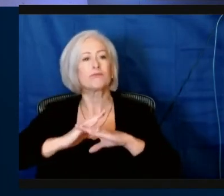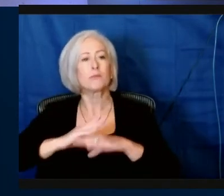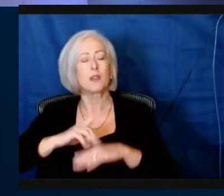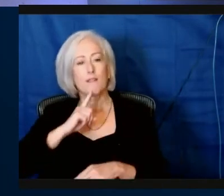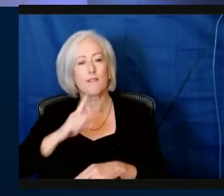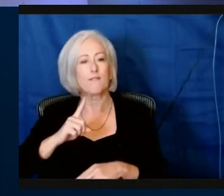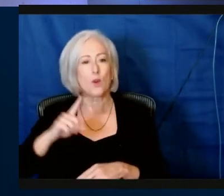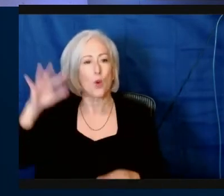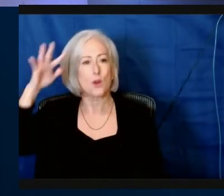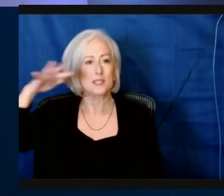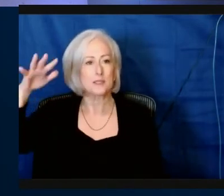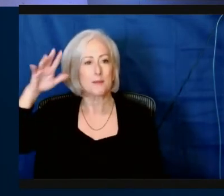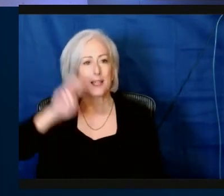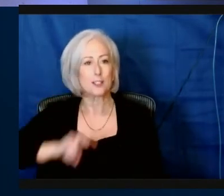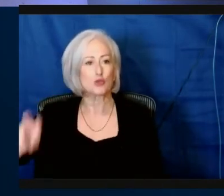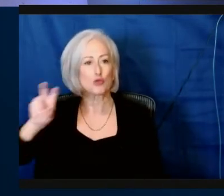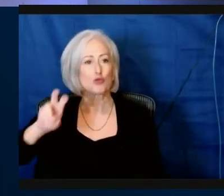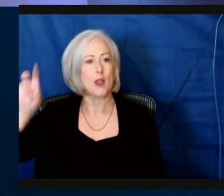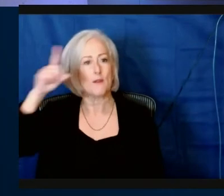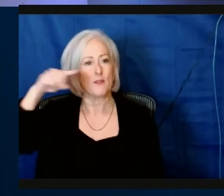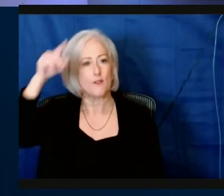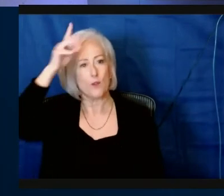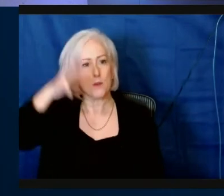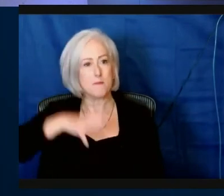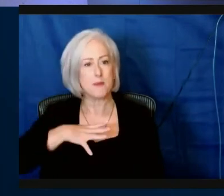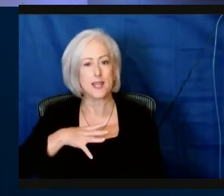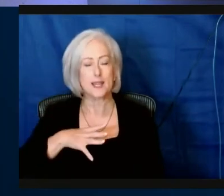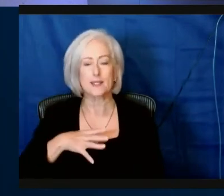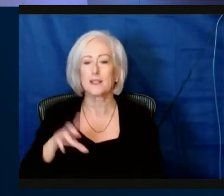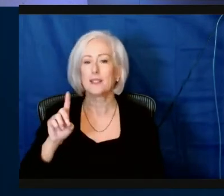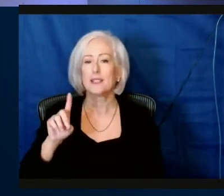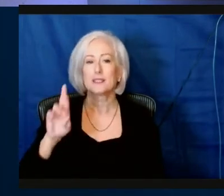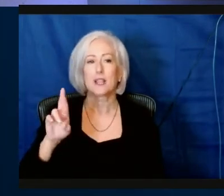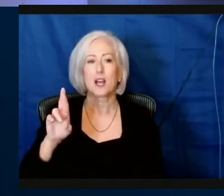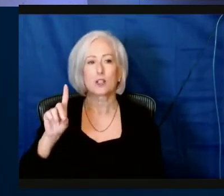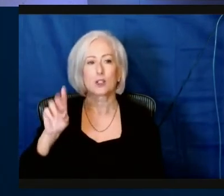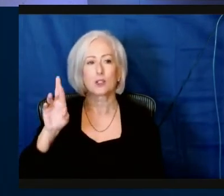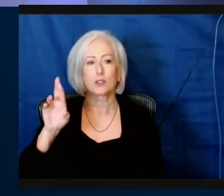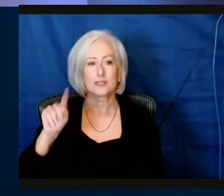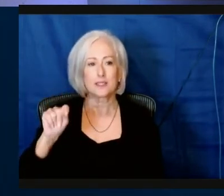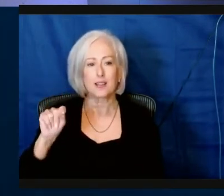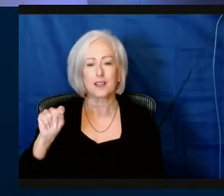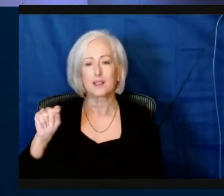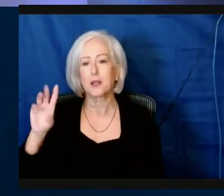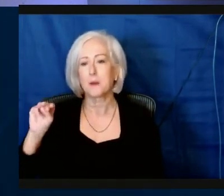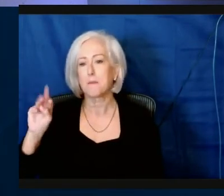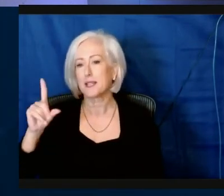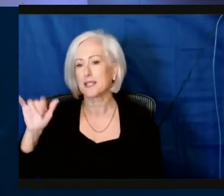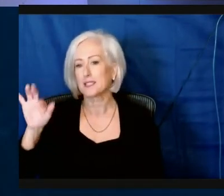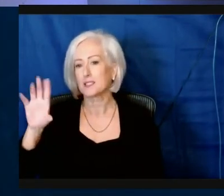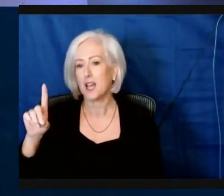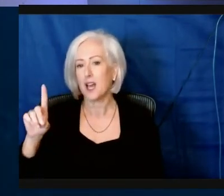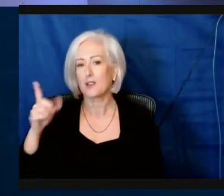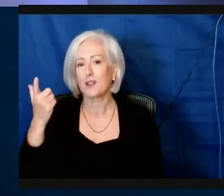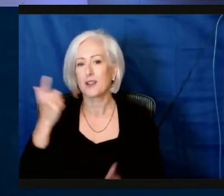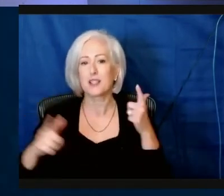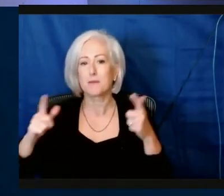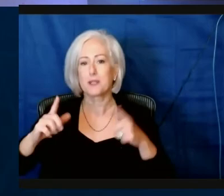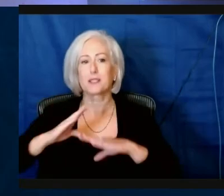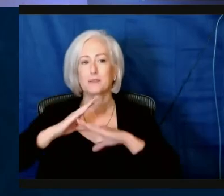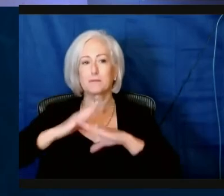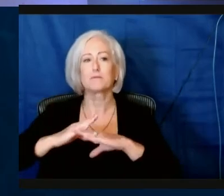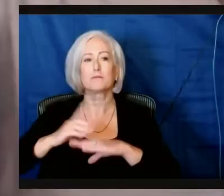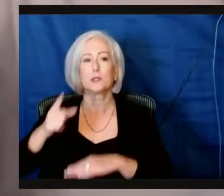go forward. So I'm going to start with Dr. Duckett and Dr. McDonald. What are the biggest obstacles you see out there?